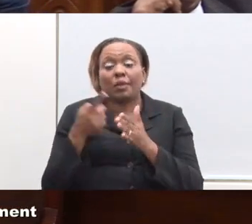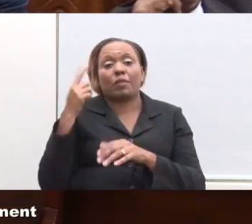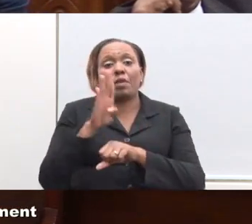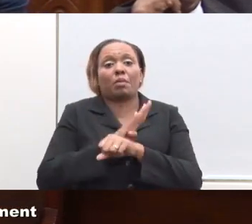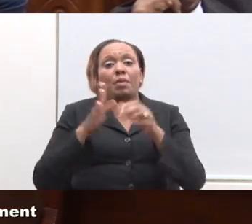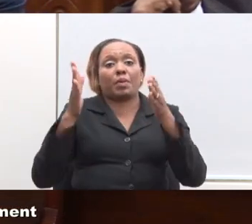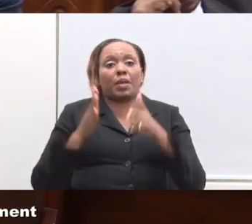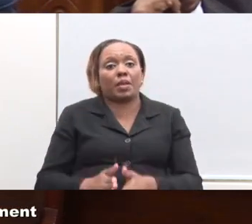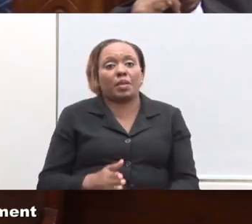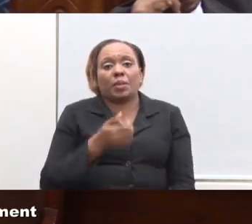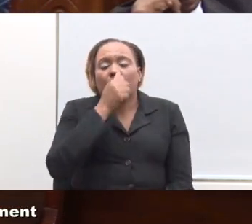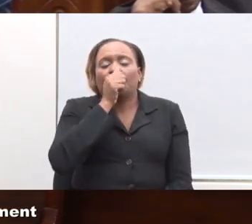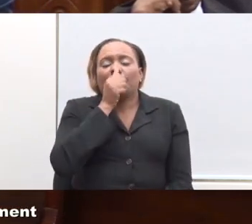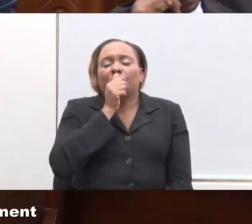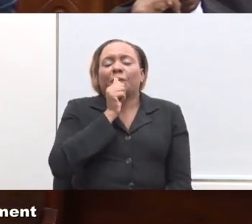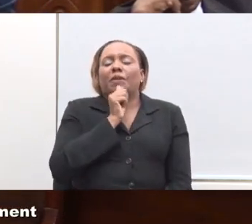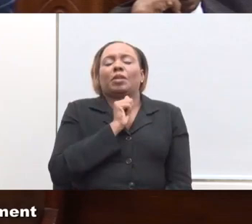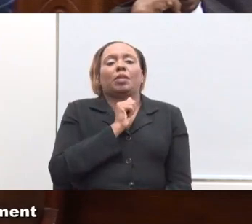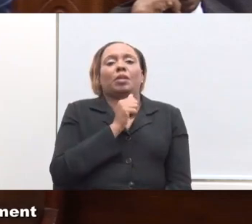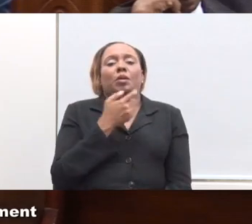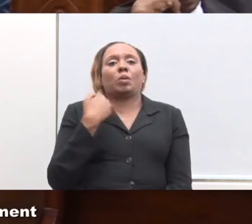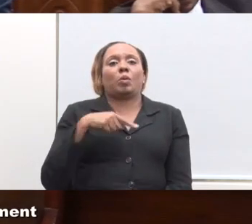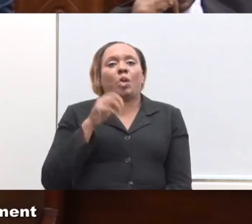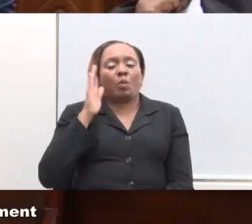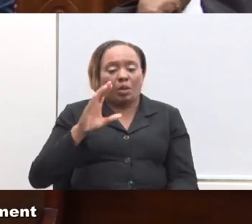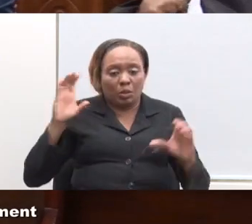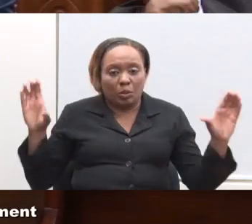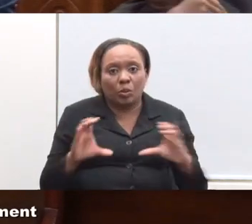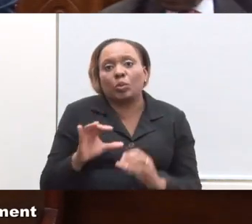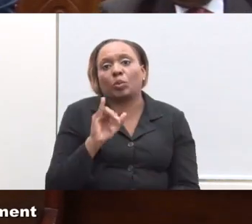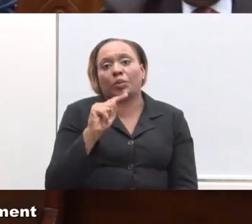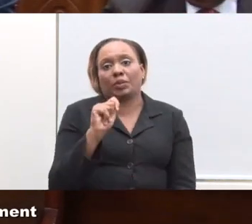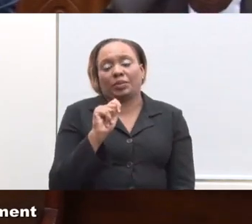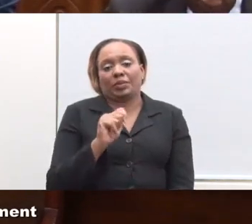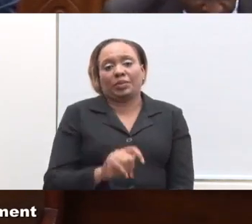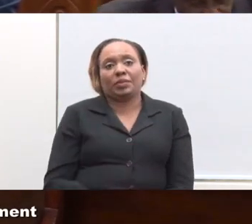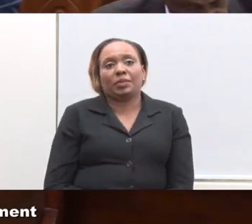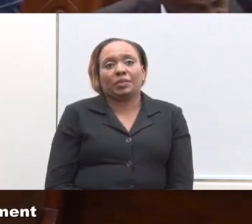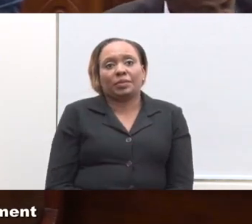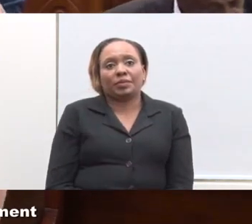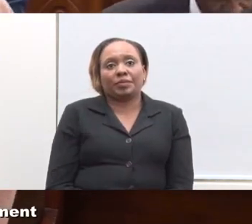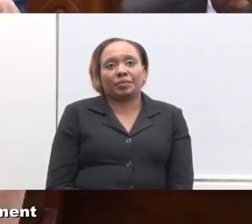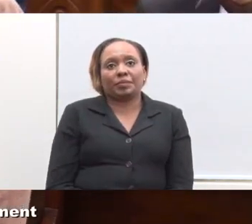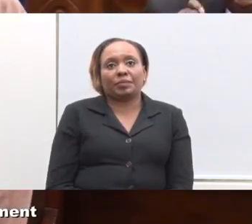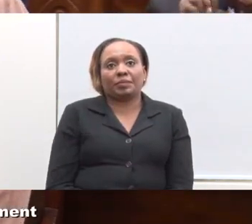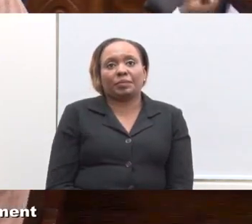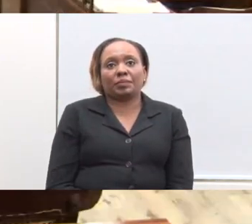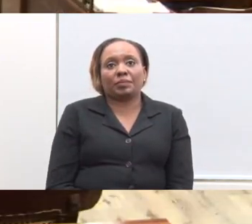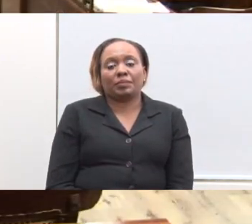water, this government shall do it. And whether it is talking to